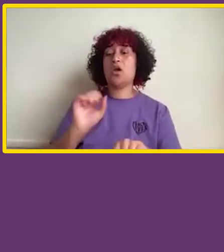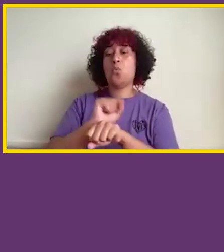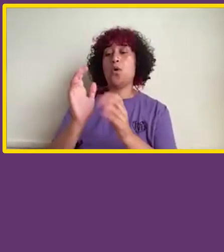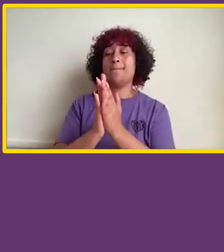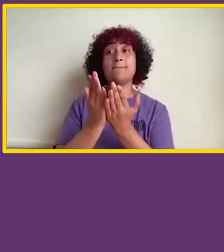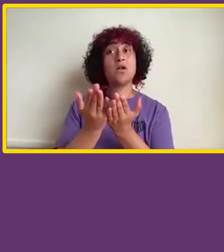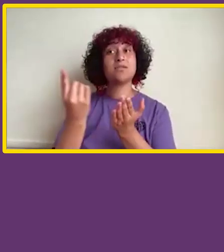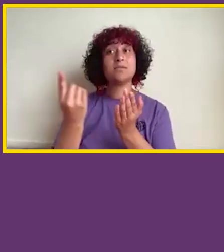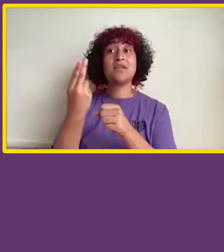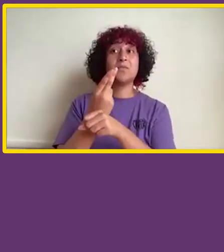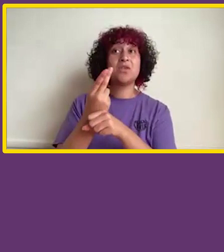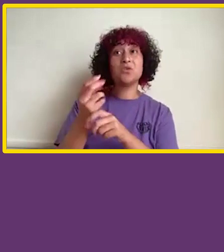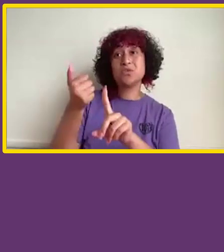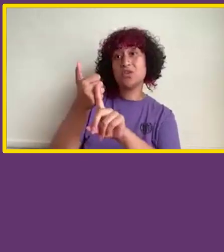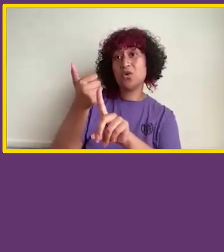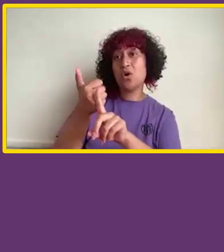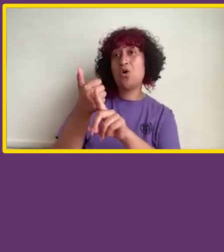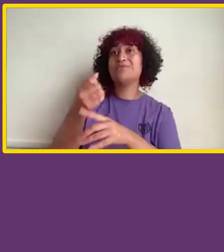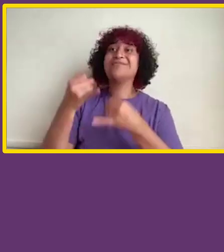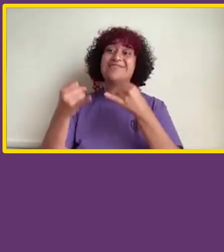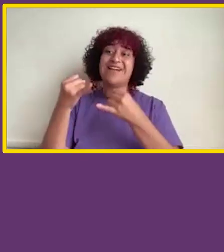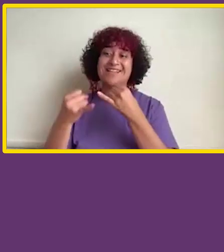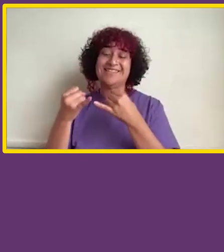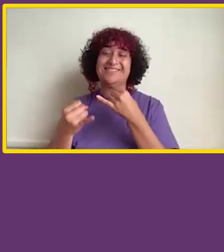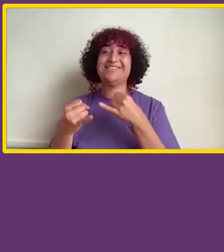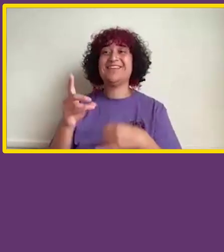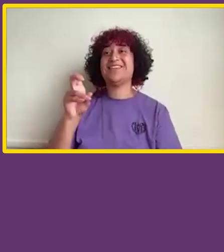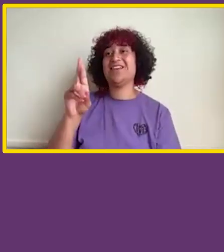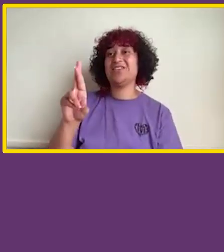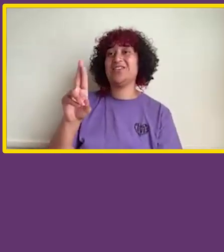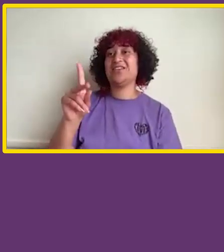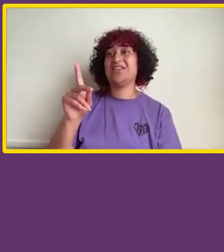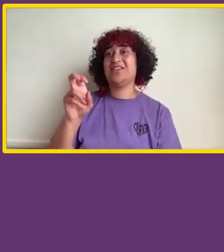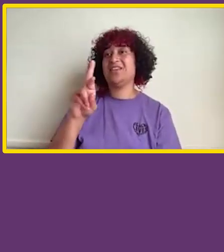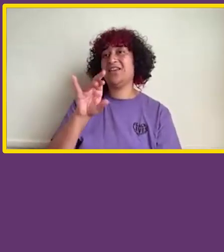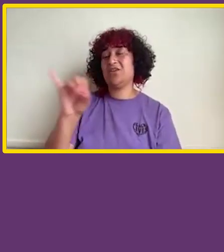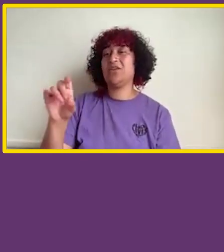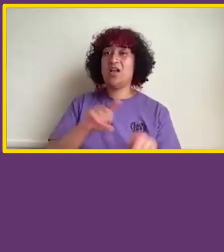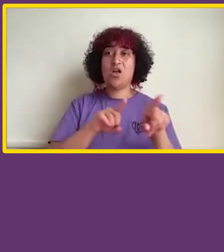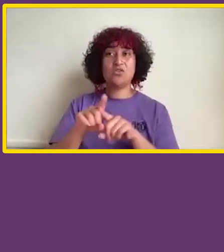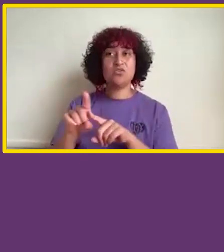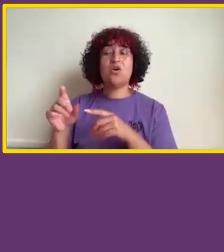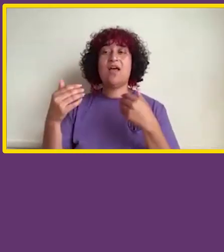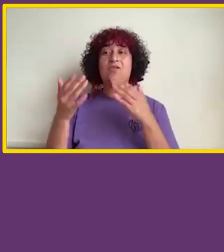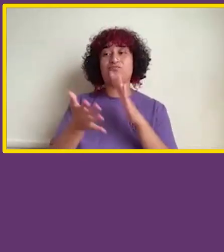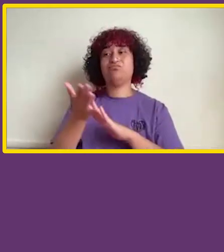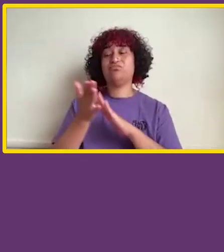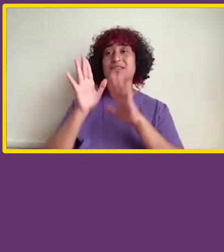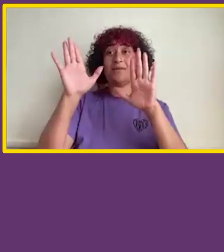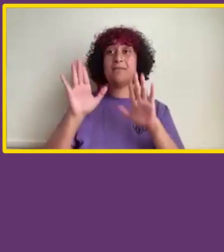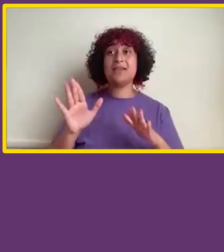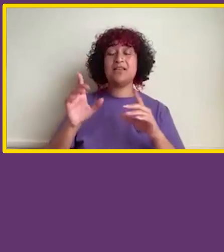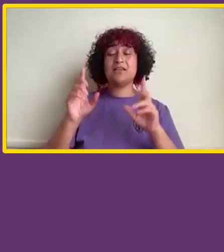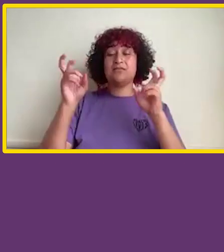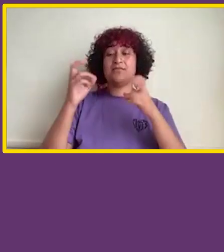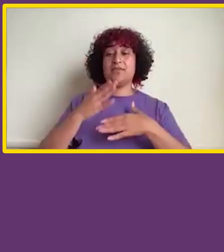could be used on your own. And then finally, Dr. Carrie Yazid also runs these amazing exhale groups that are